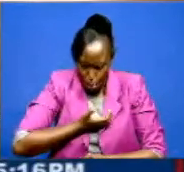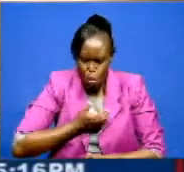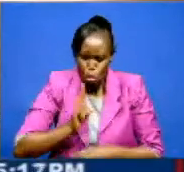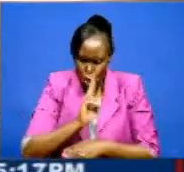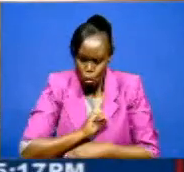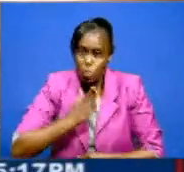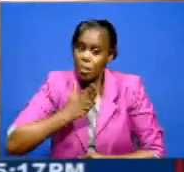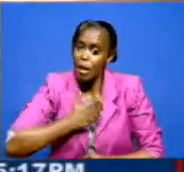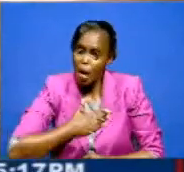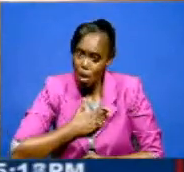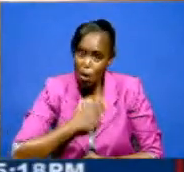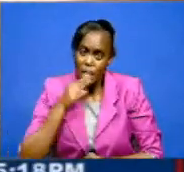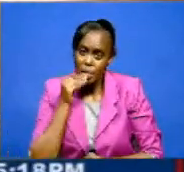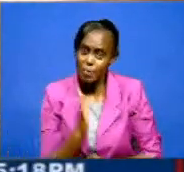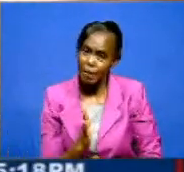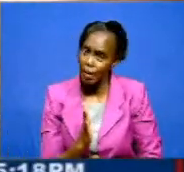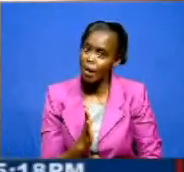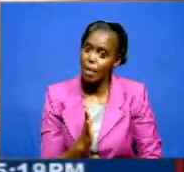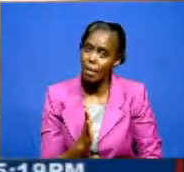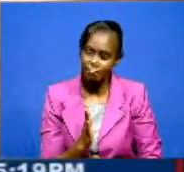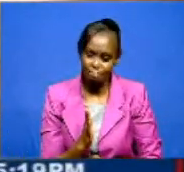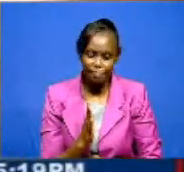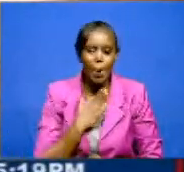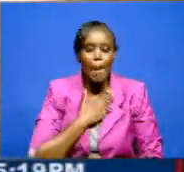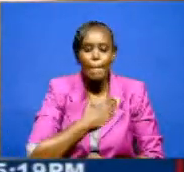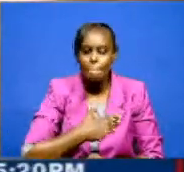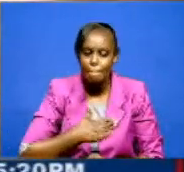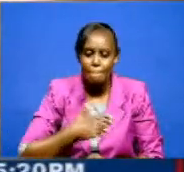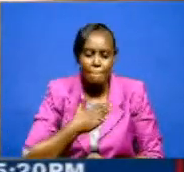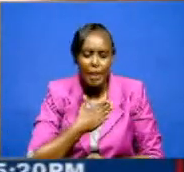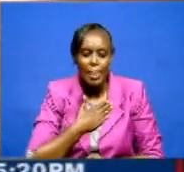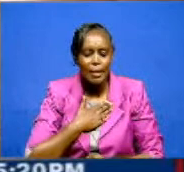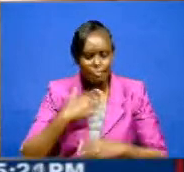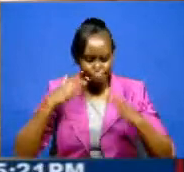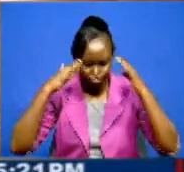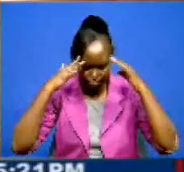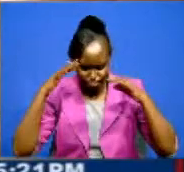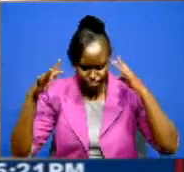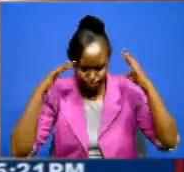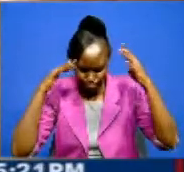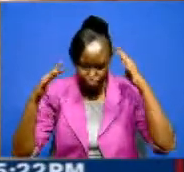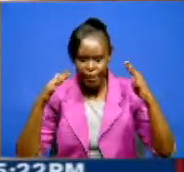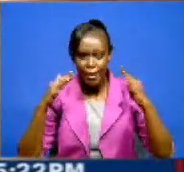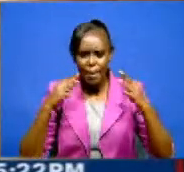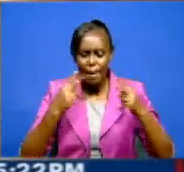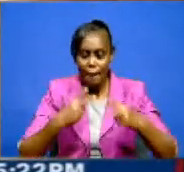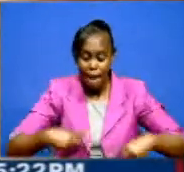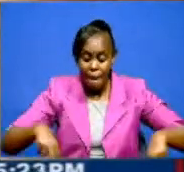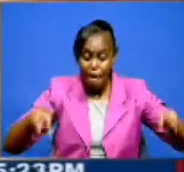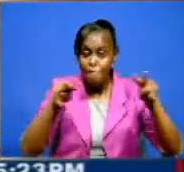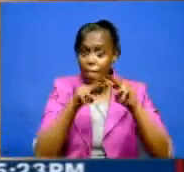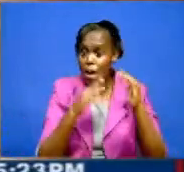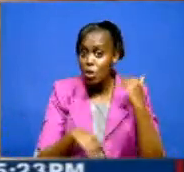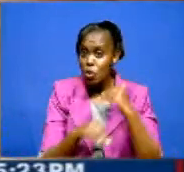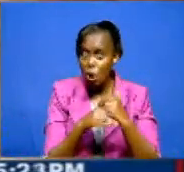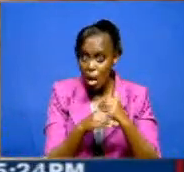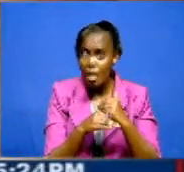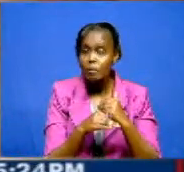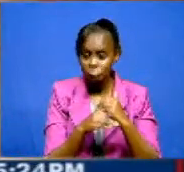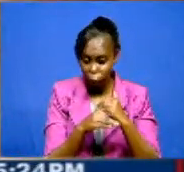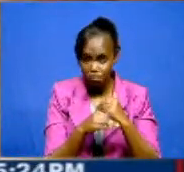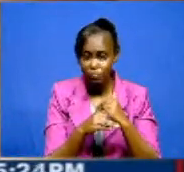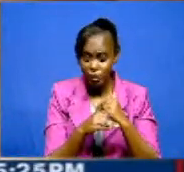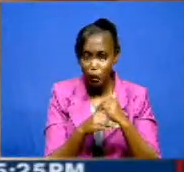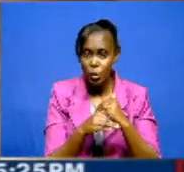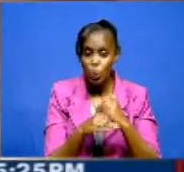consumption, Mr. Speaker, let us be creative. Let us value add so that we get more value for